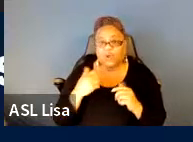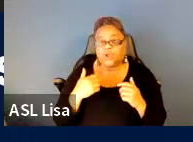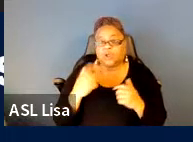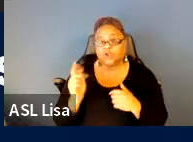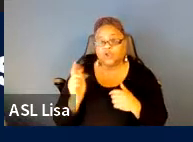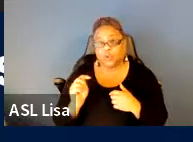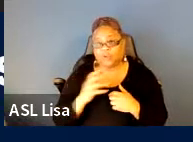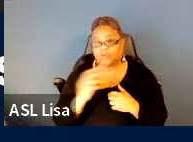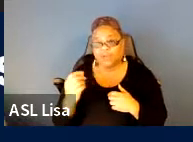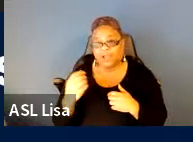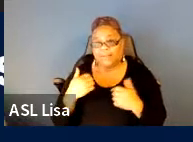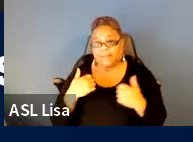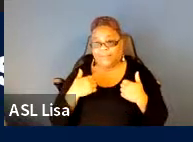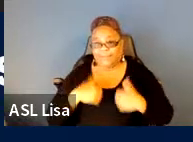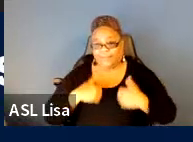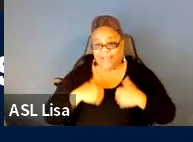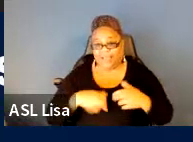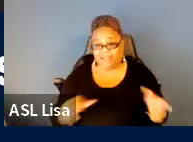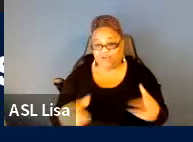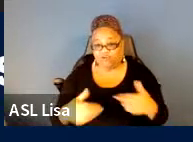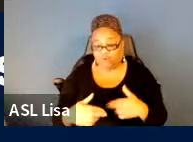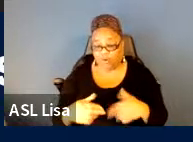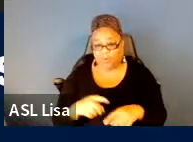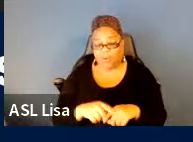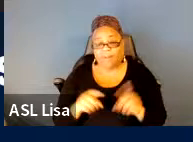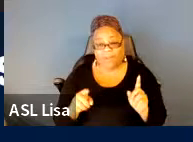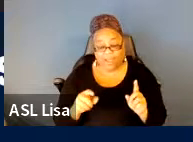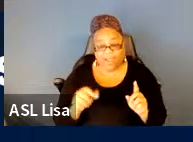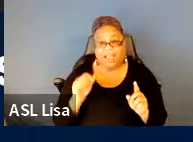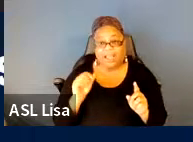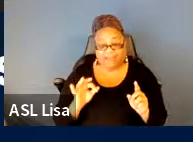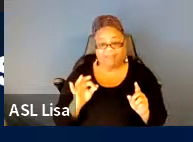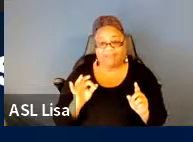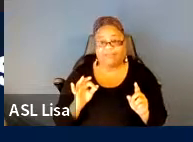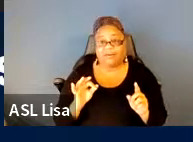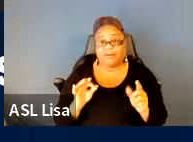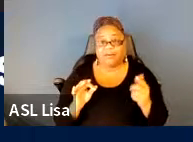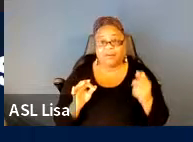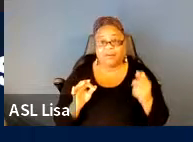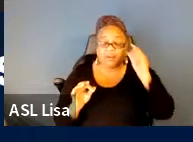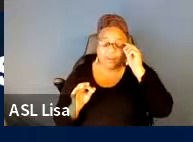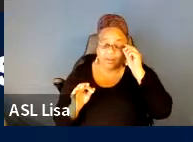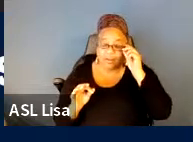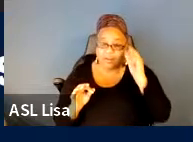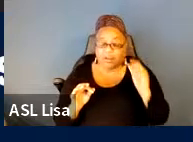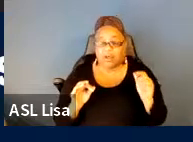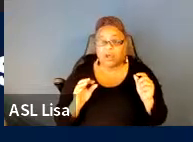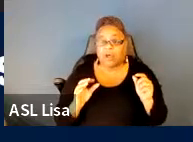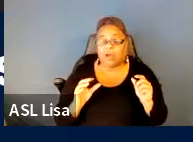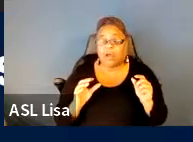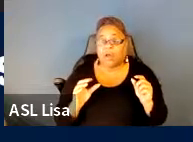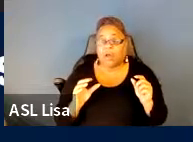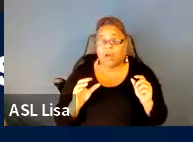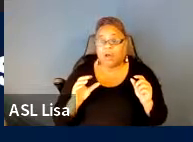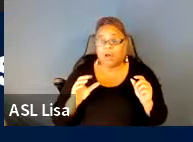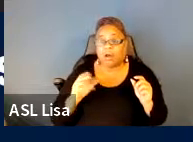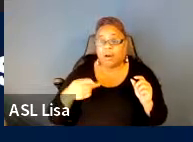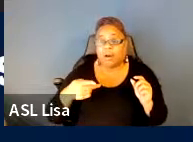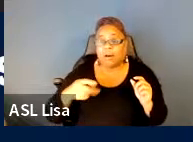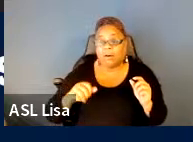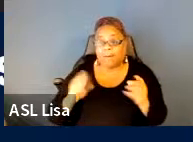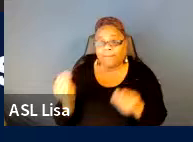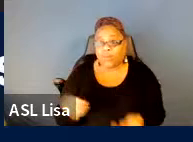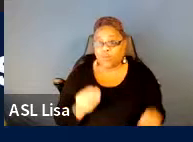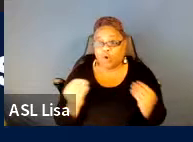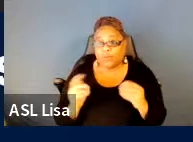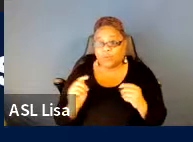rooms. However, at clustered portable toilets, where at least 5% must comply, and clustered